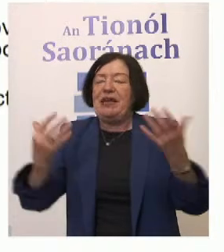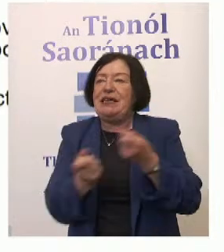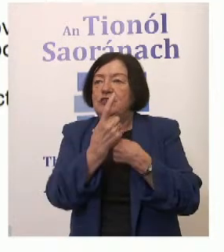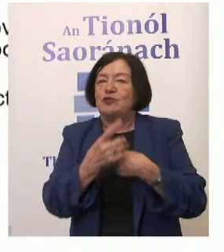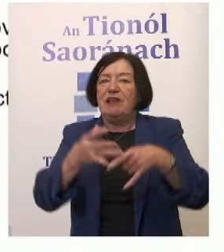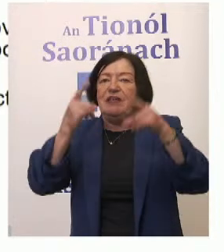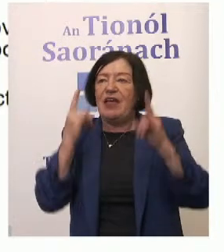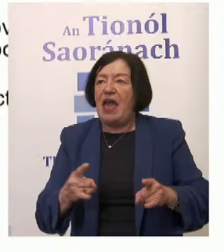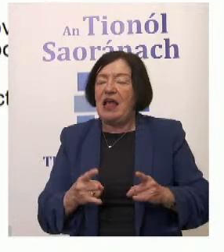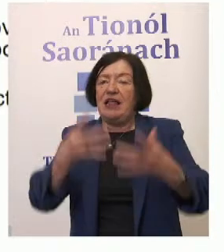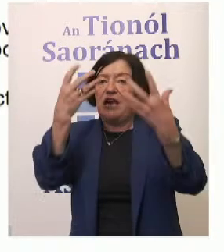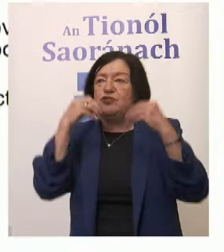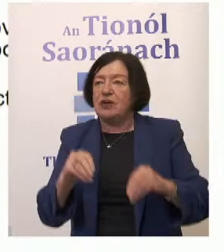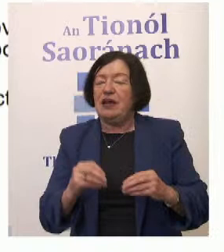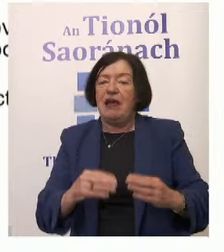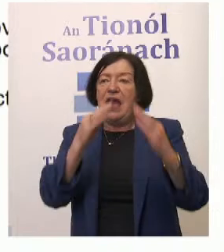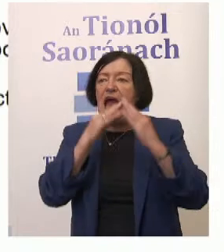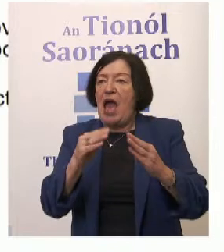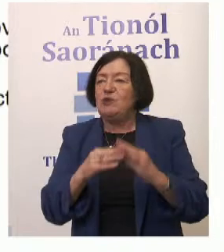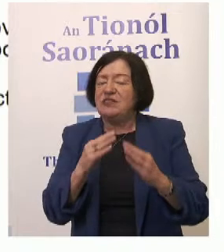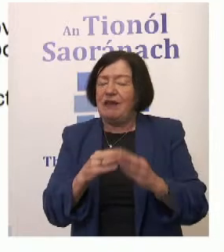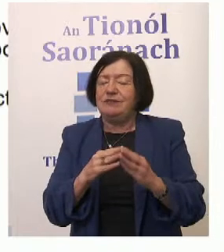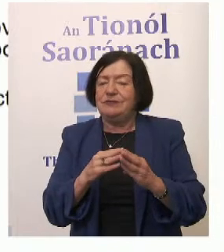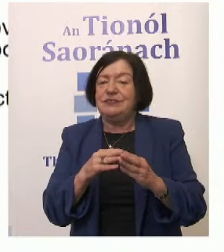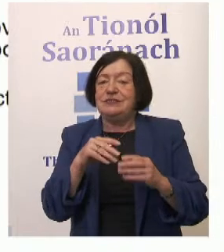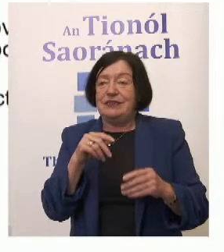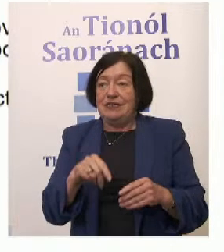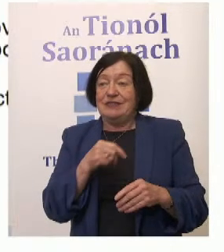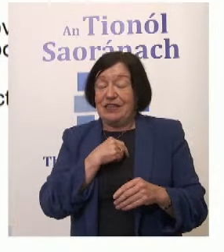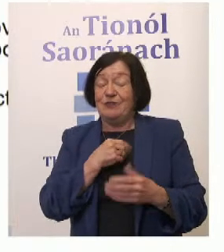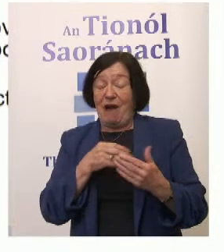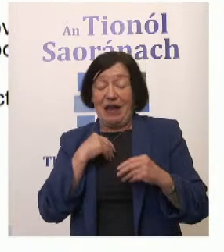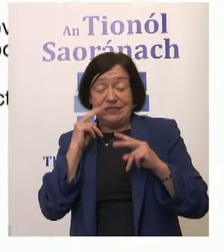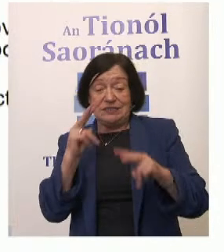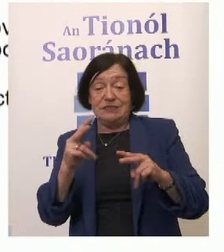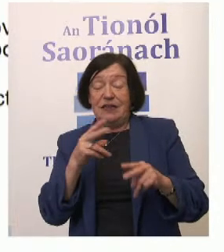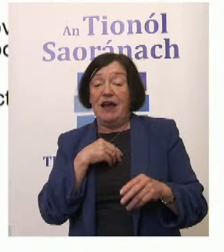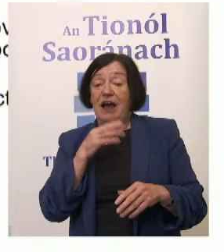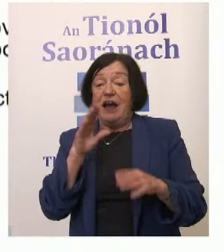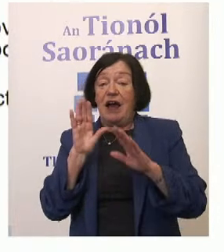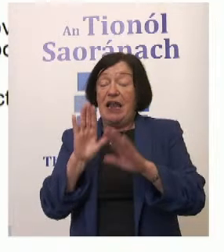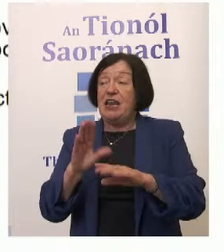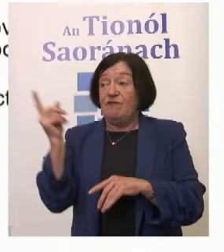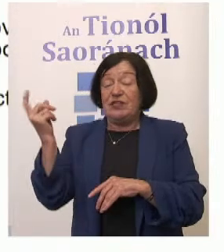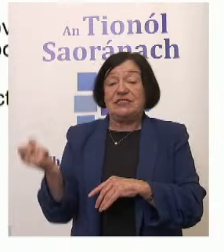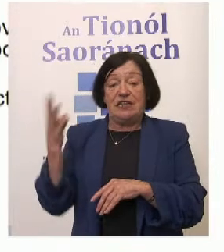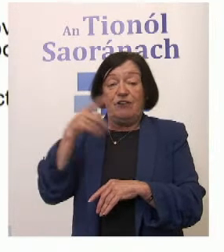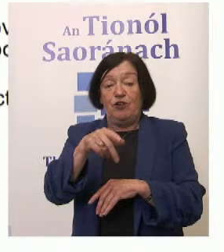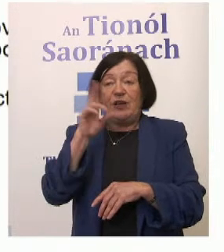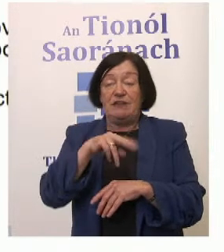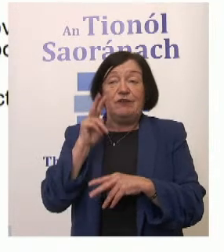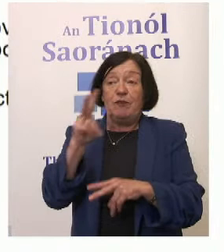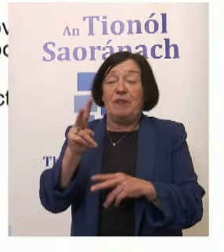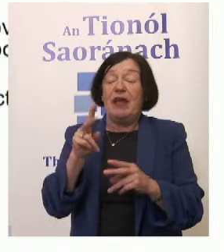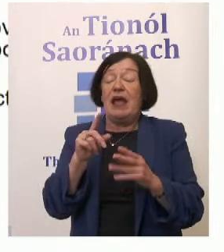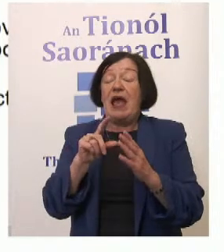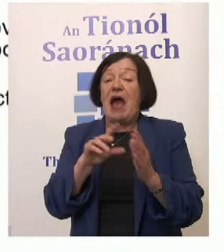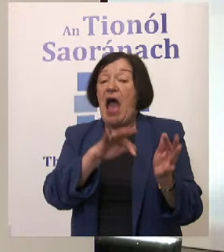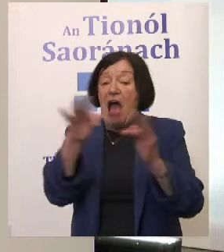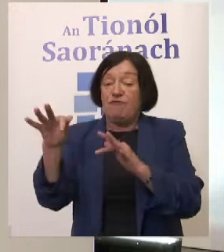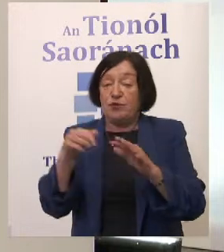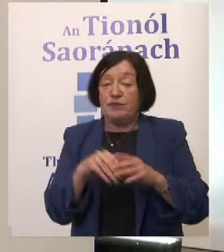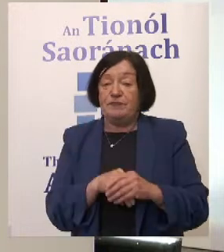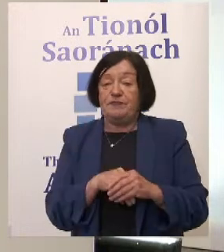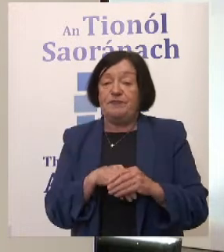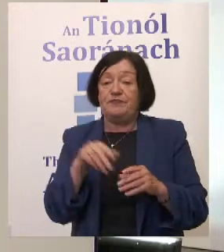health, education, housing, things like that. That's what I read into that. I'll leave the slides, obviously, they'll be available to you afterwards, so I'm rushing through this.